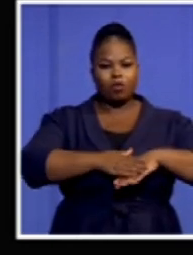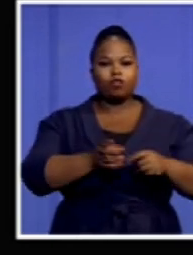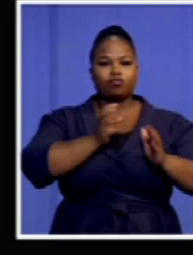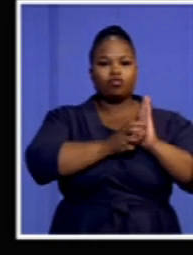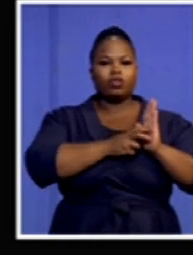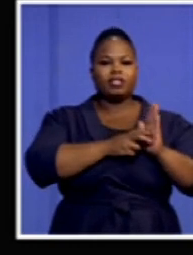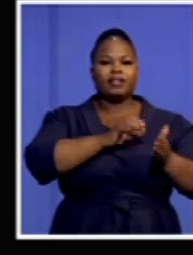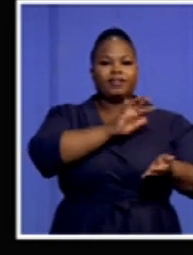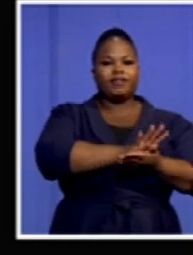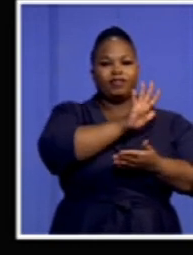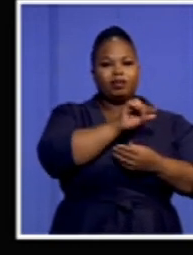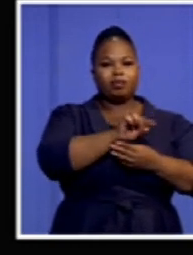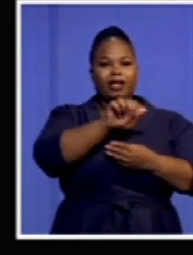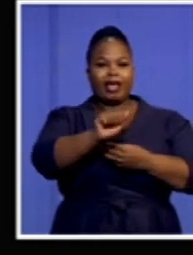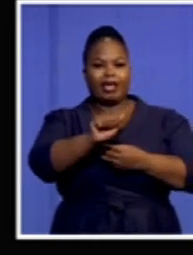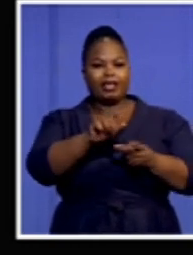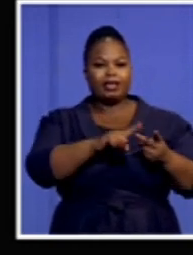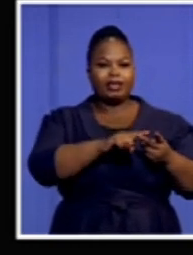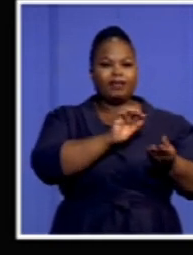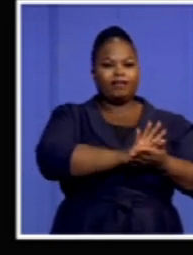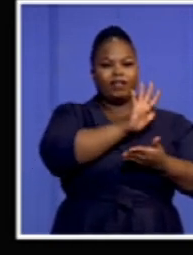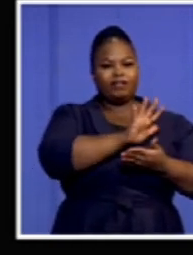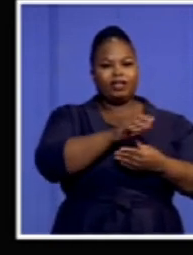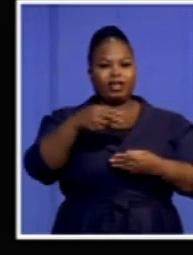to 15H.